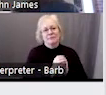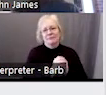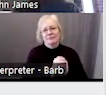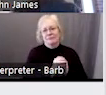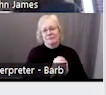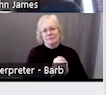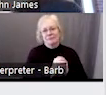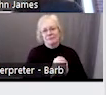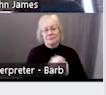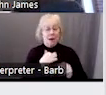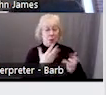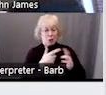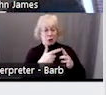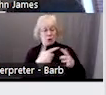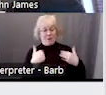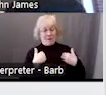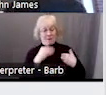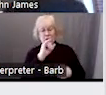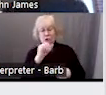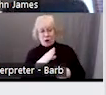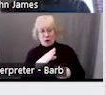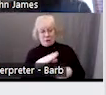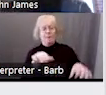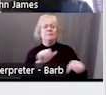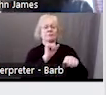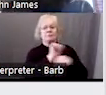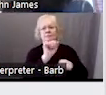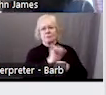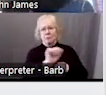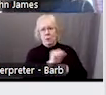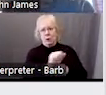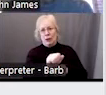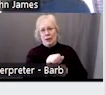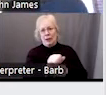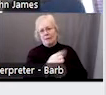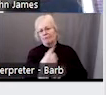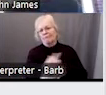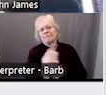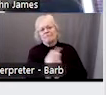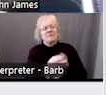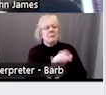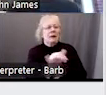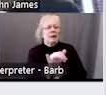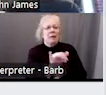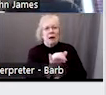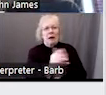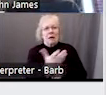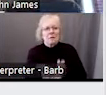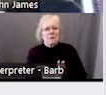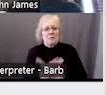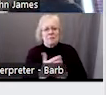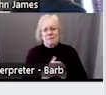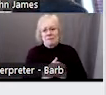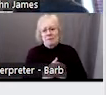a job working in staffing, like what